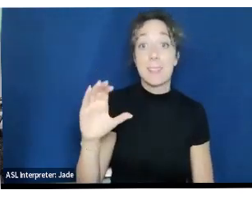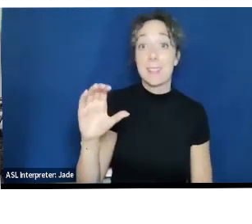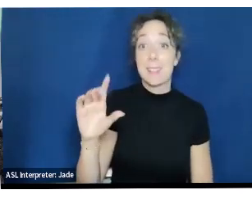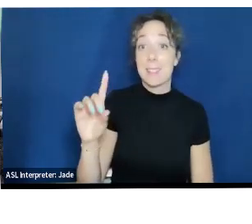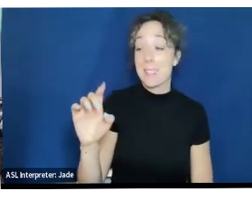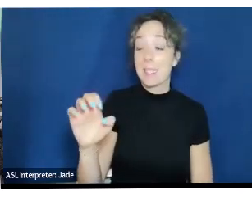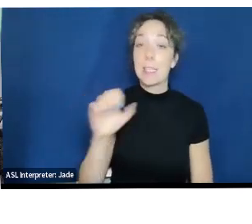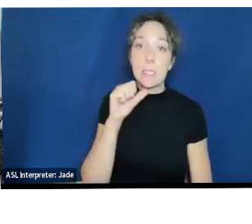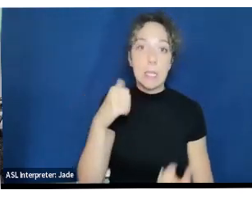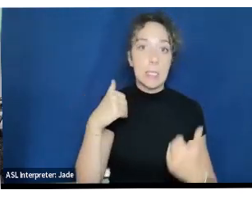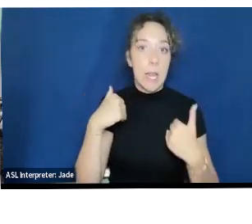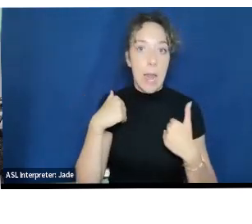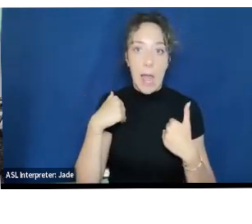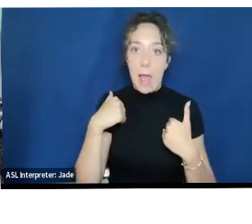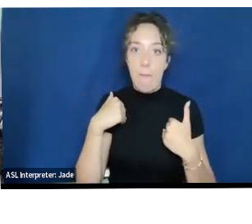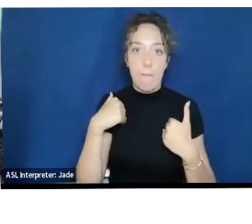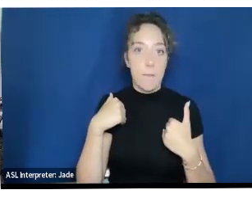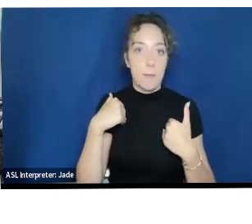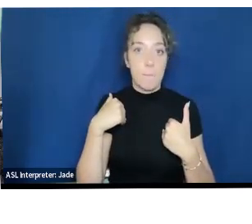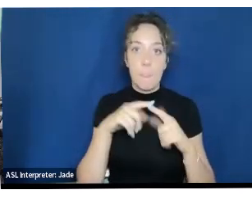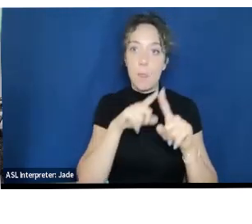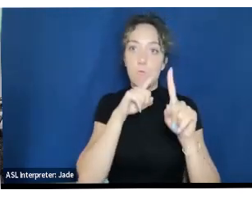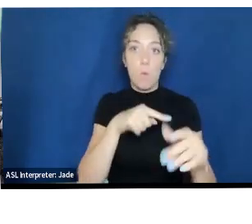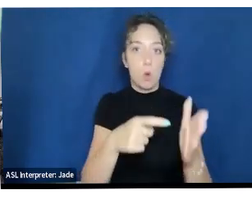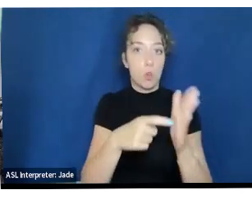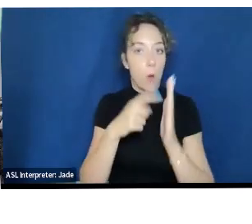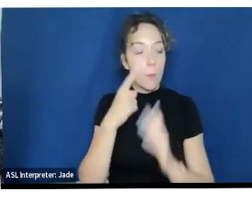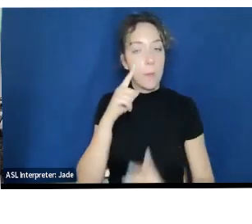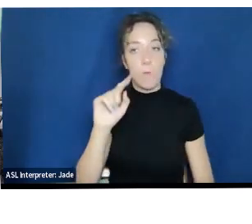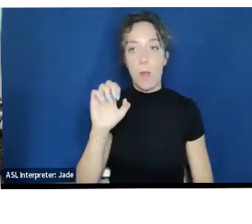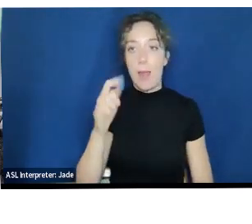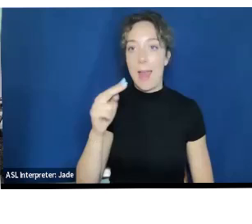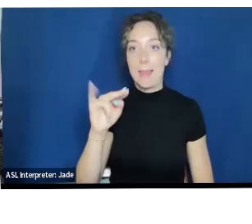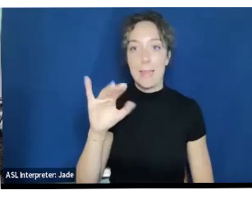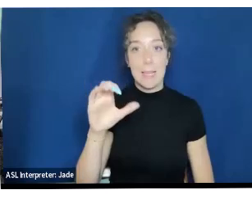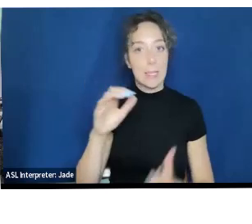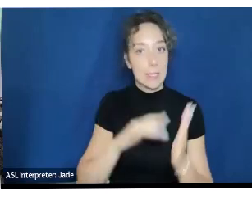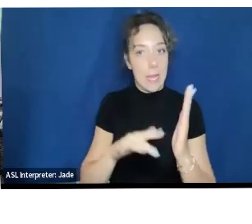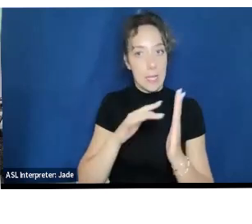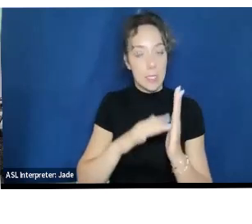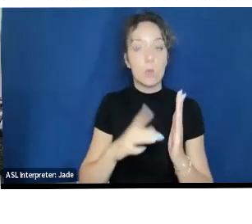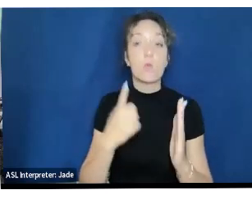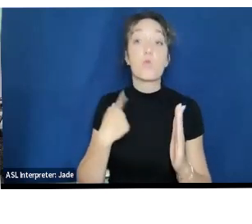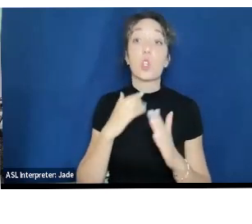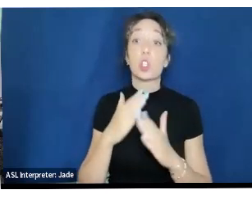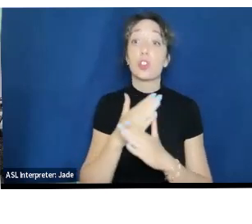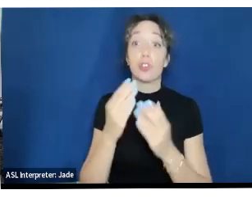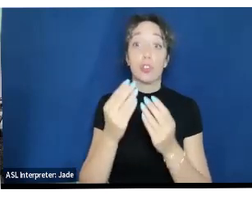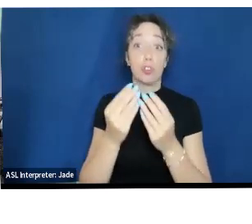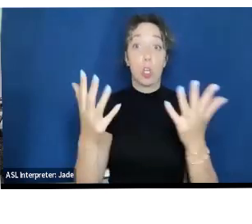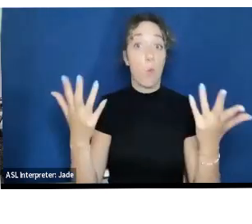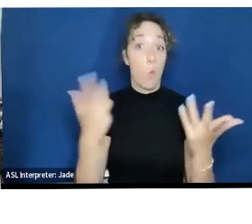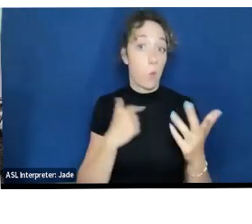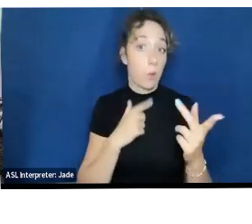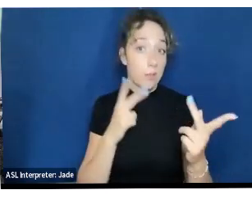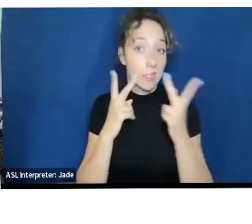have a reporting requirement for ethnic studies. So we are sharing out what we've